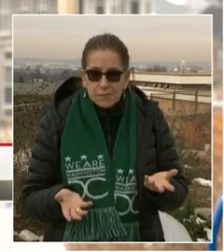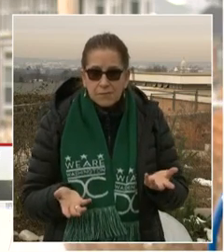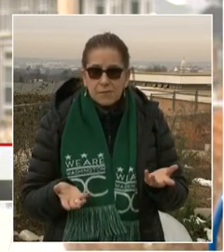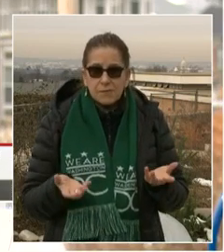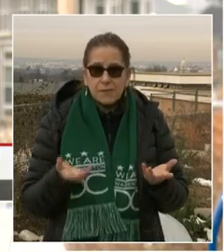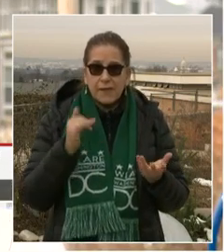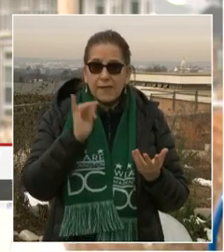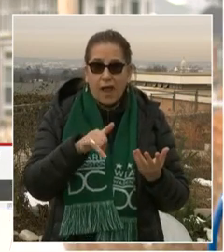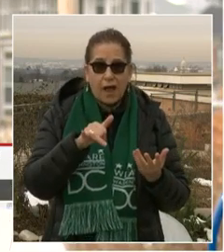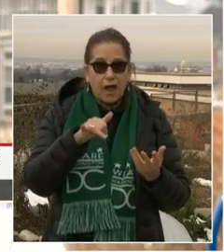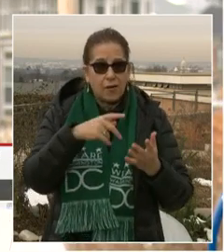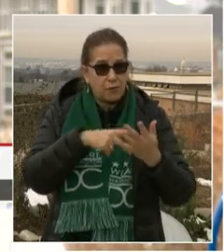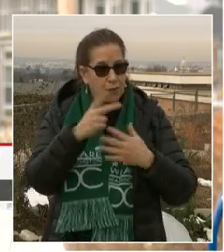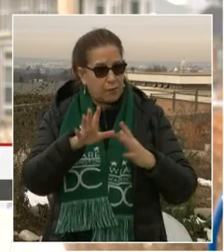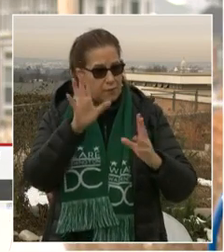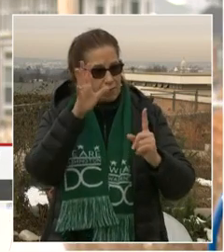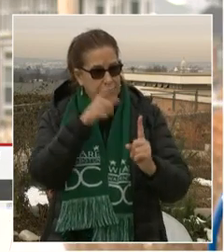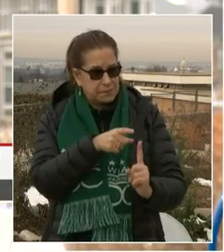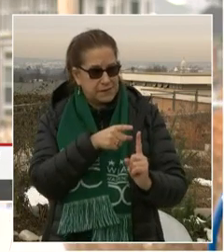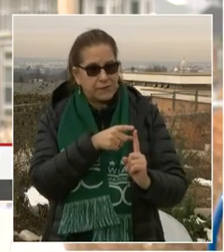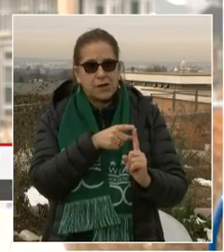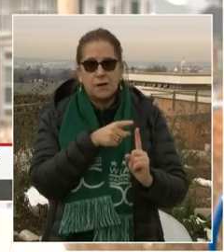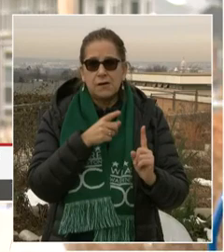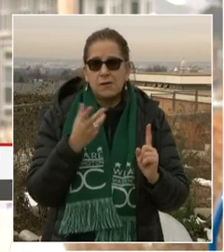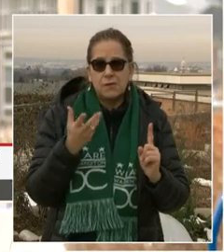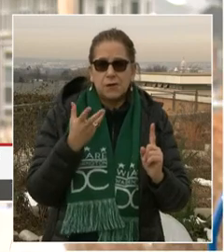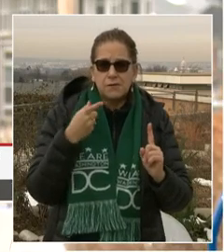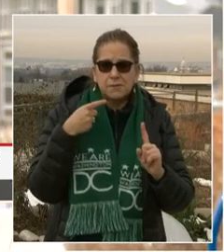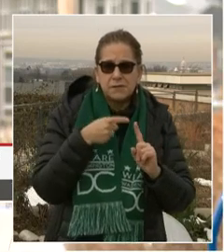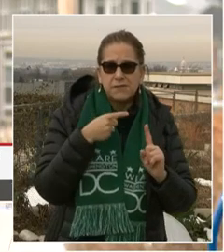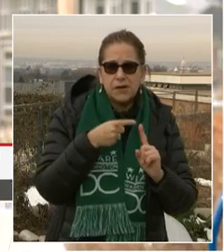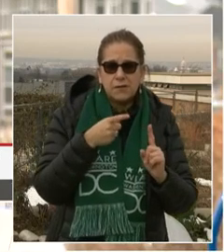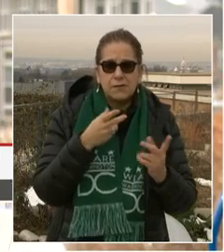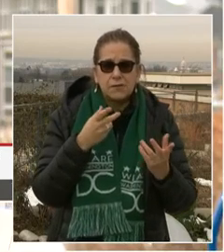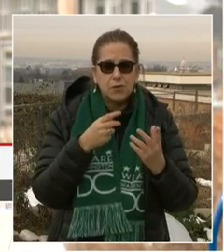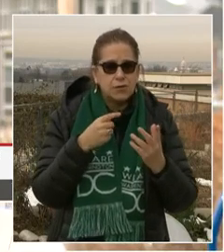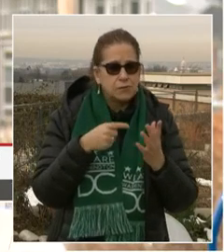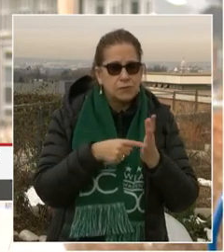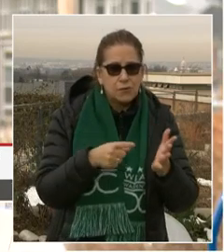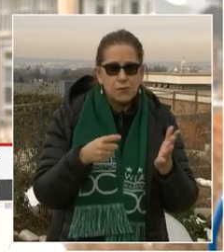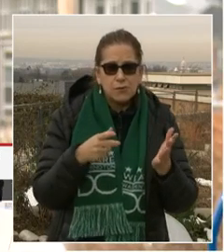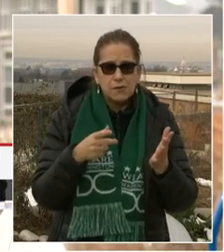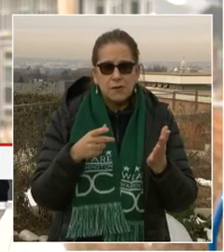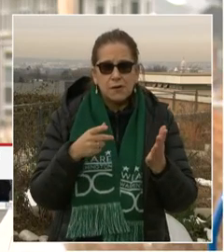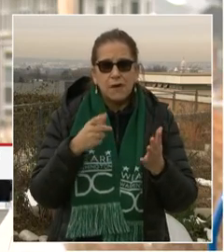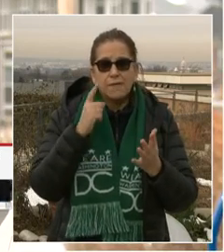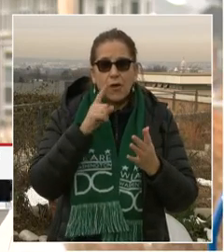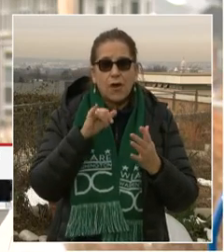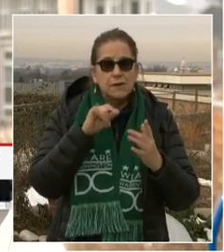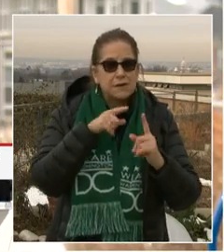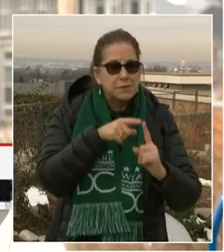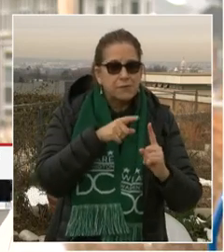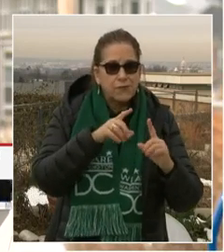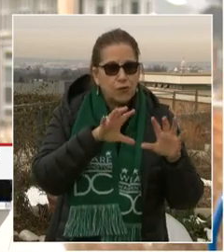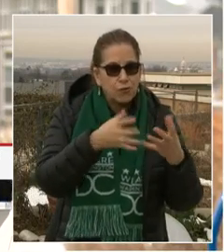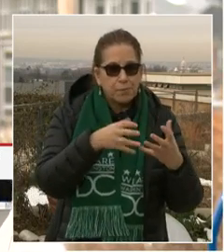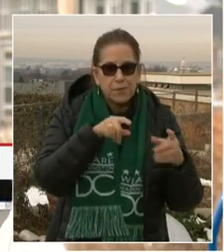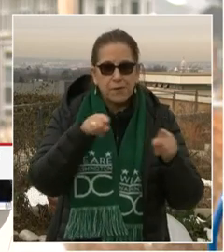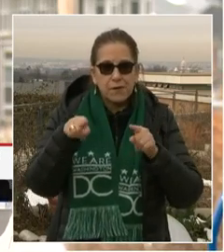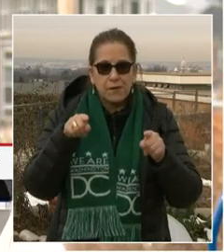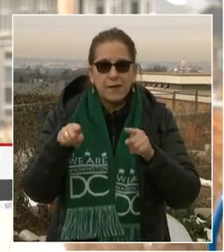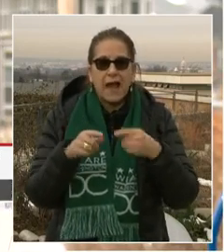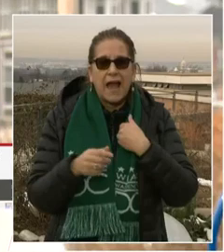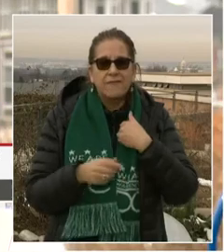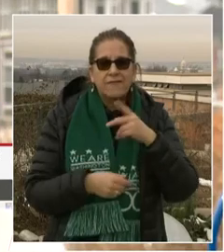is also highlights an area of opportunity. I think